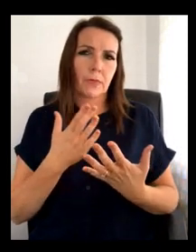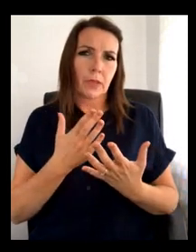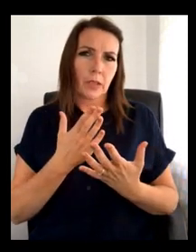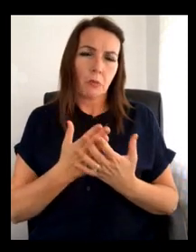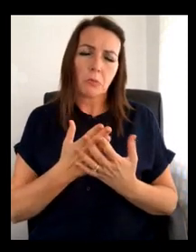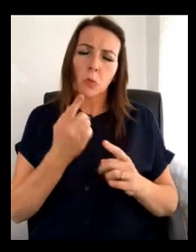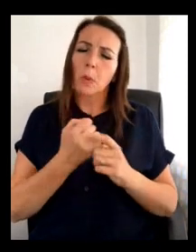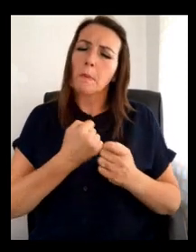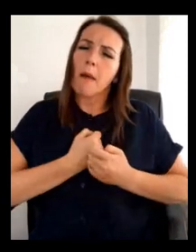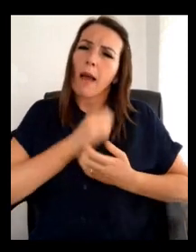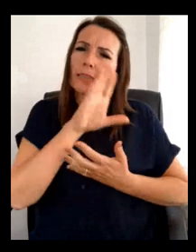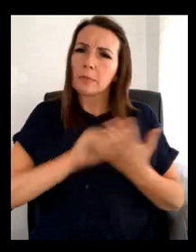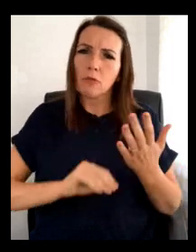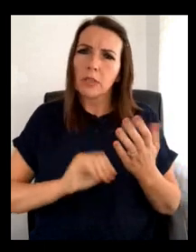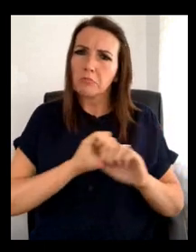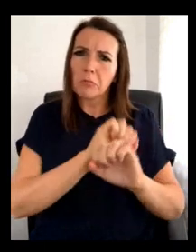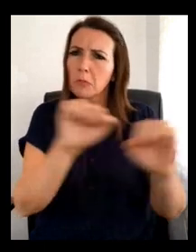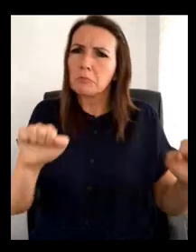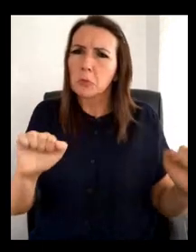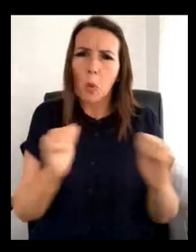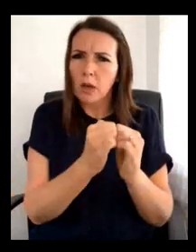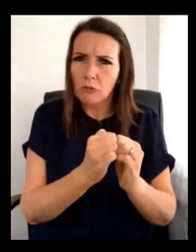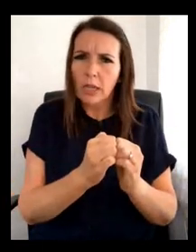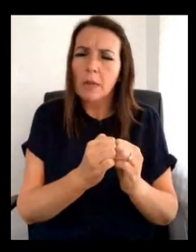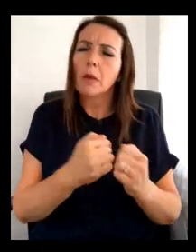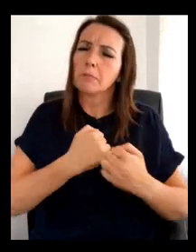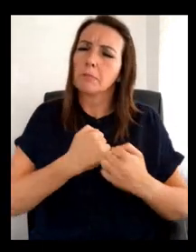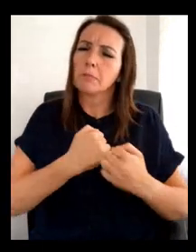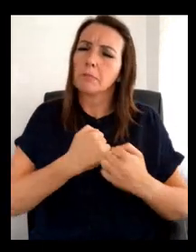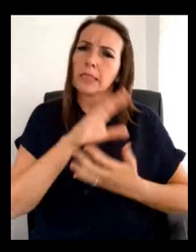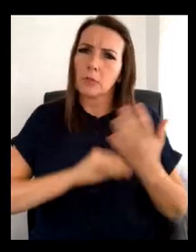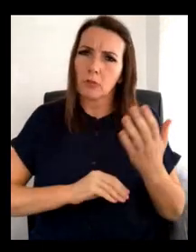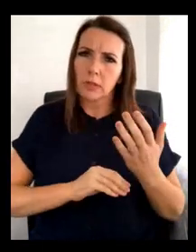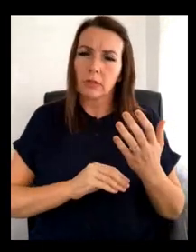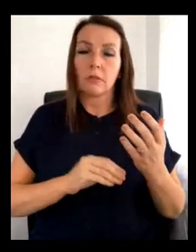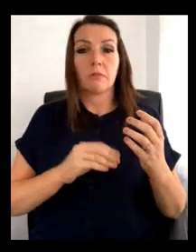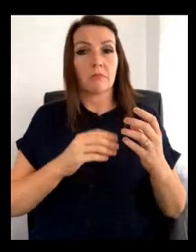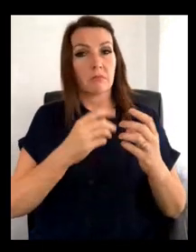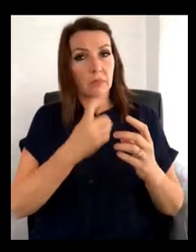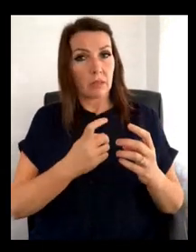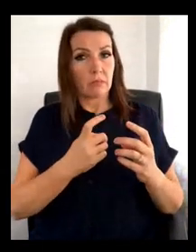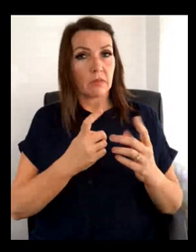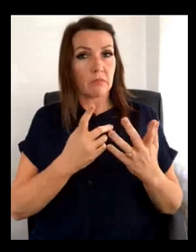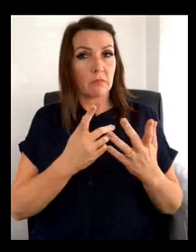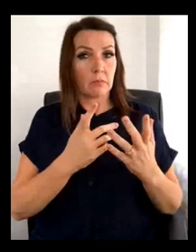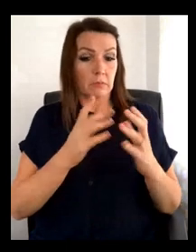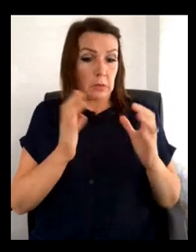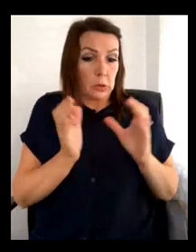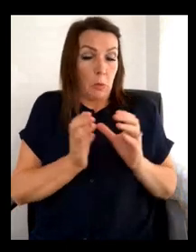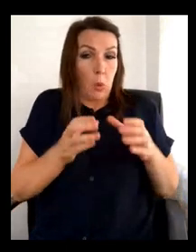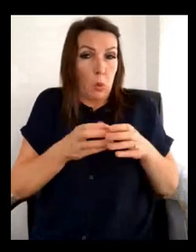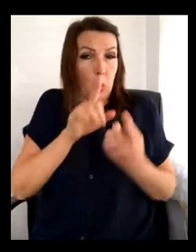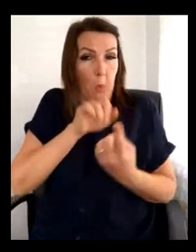not going to be the truth for everybody, but I can have really great conversations in a small group or one-to-one